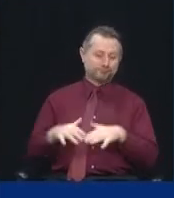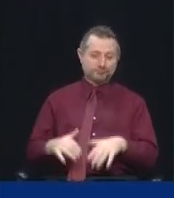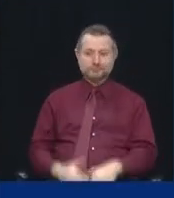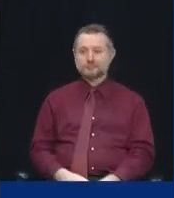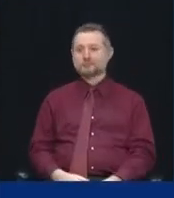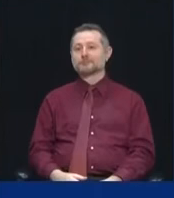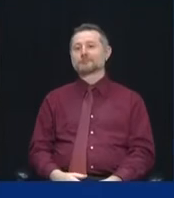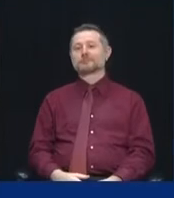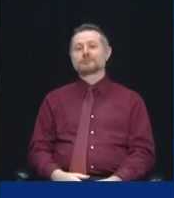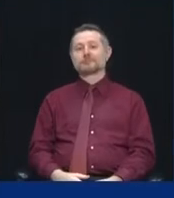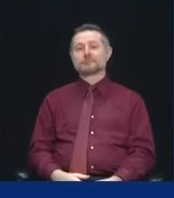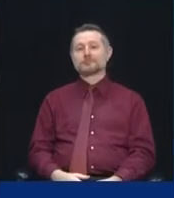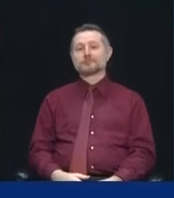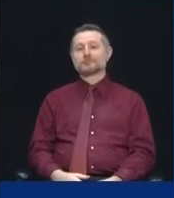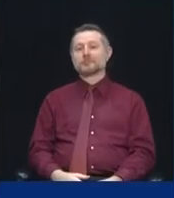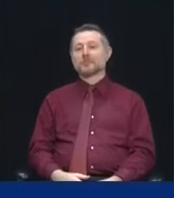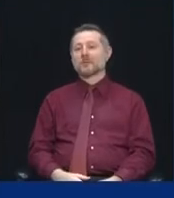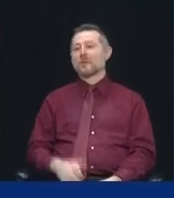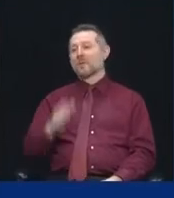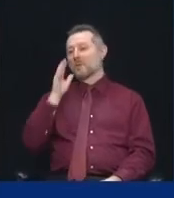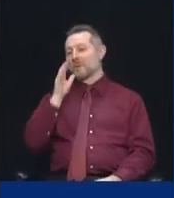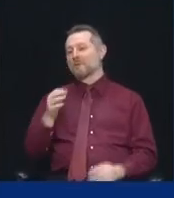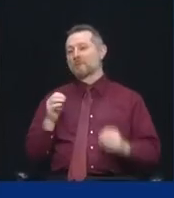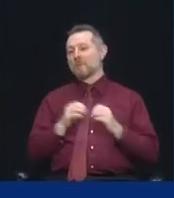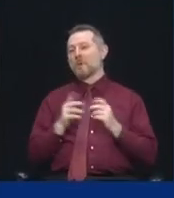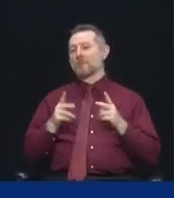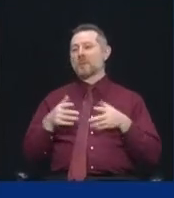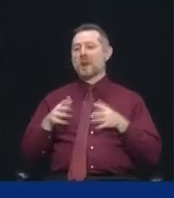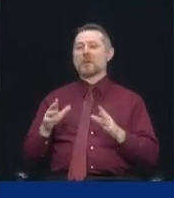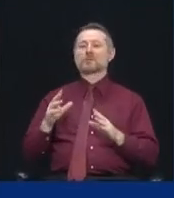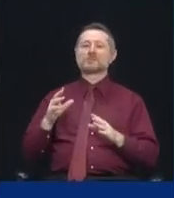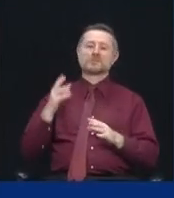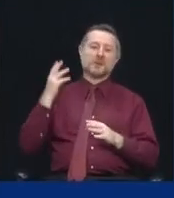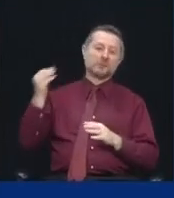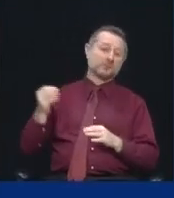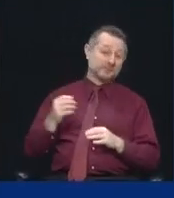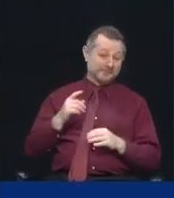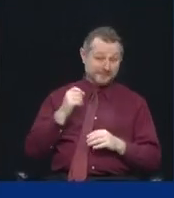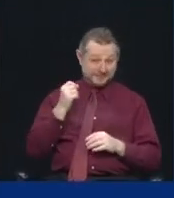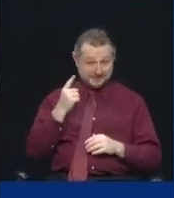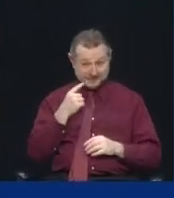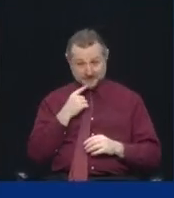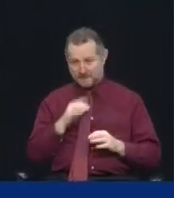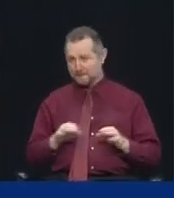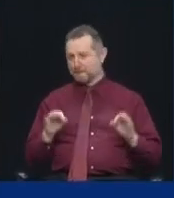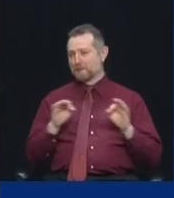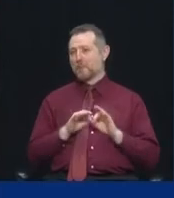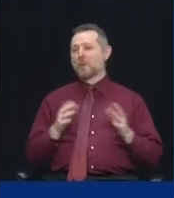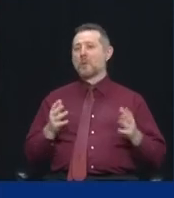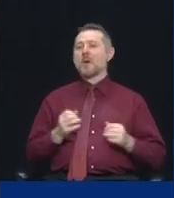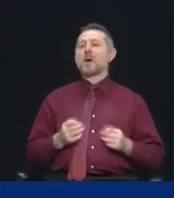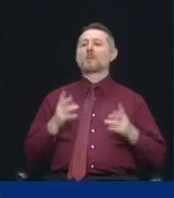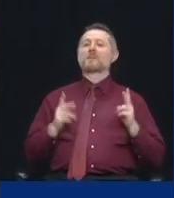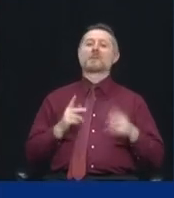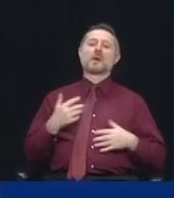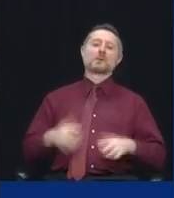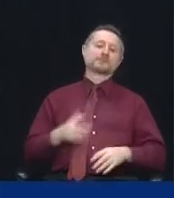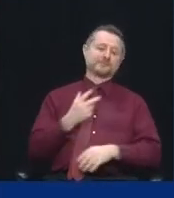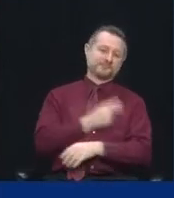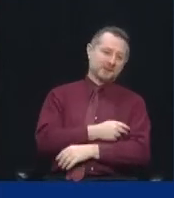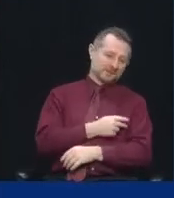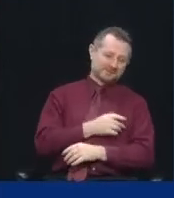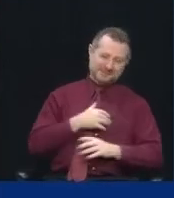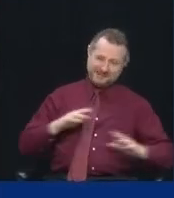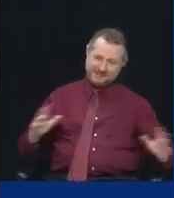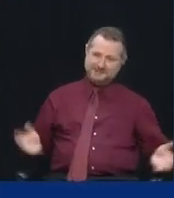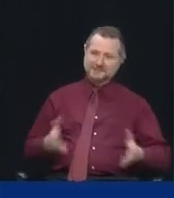increasing the numbers outdoors. But as you point out, you know, this is largely tied to the number of people that are getting vaccinated and the